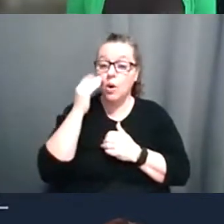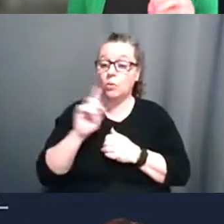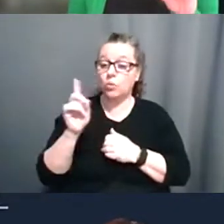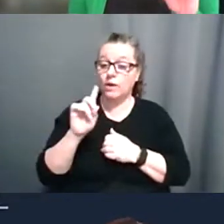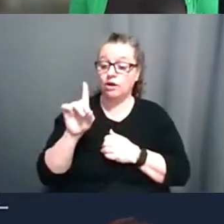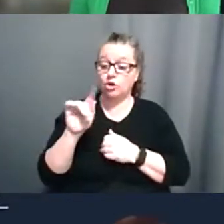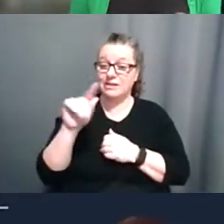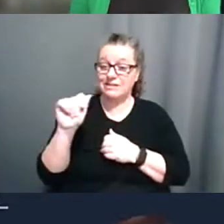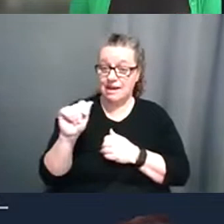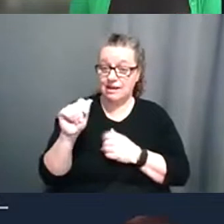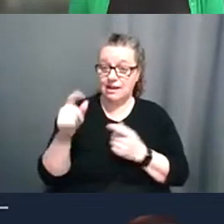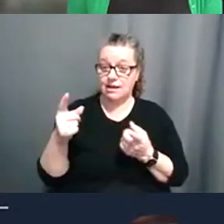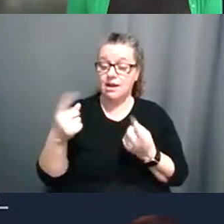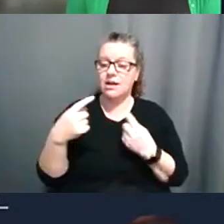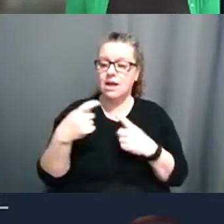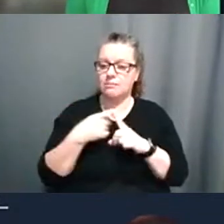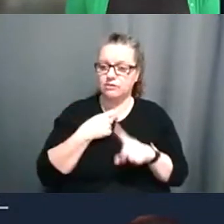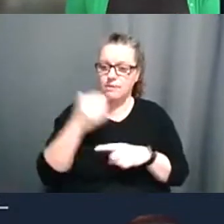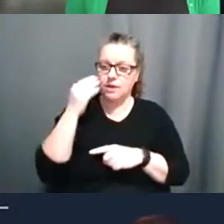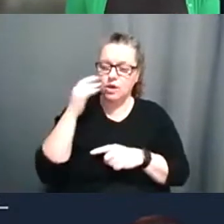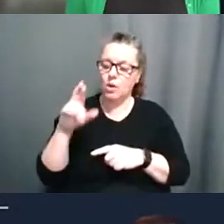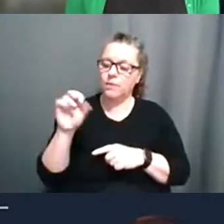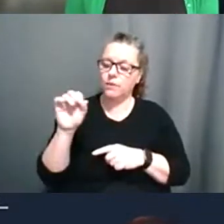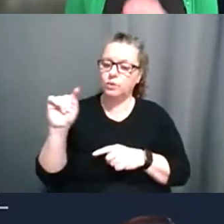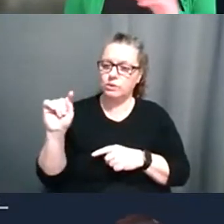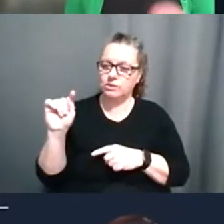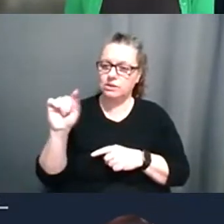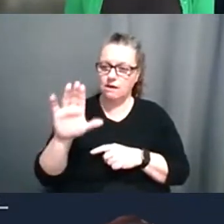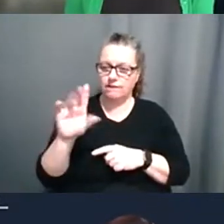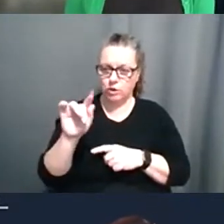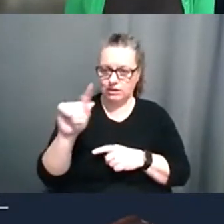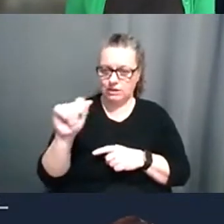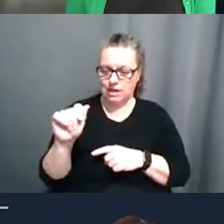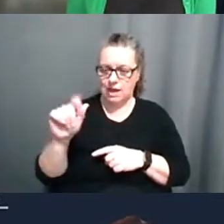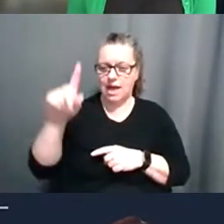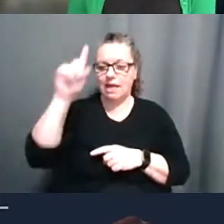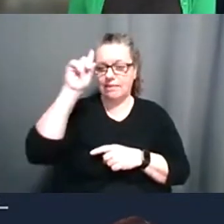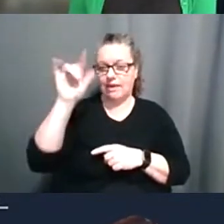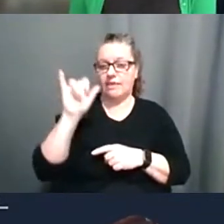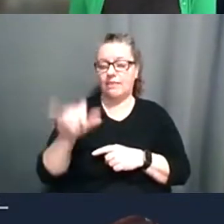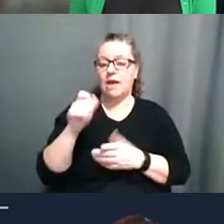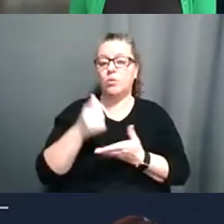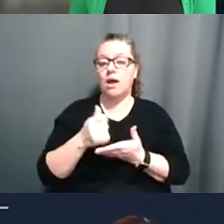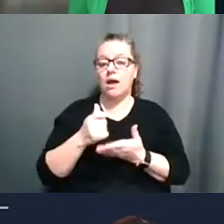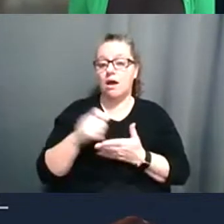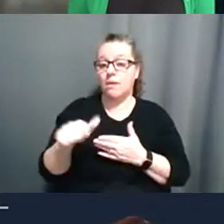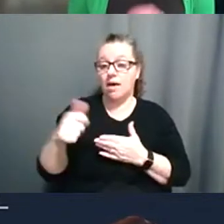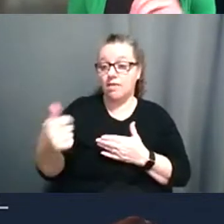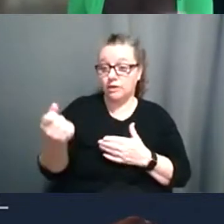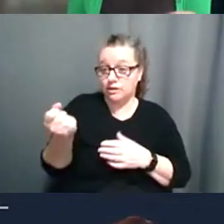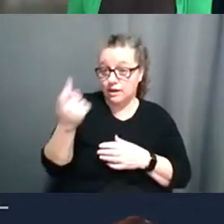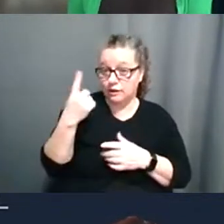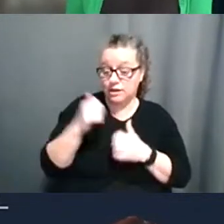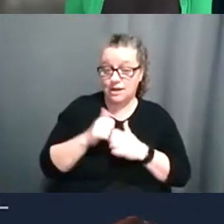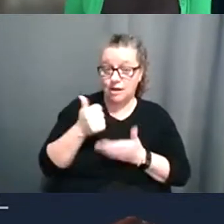the root of your data is. Because I think that will then help others understand how to help